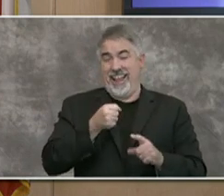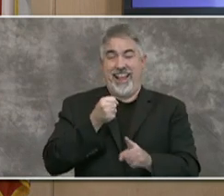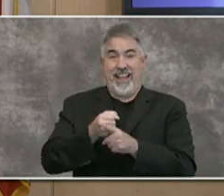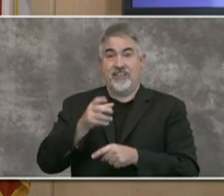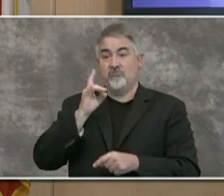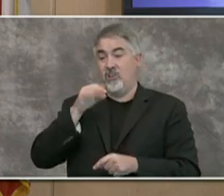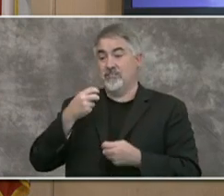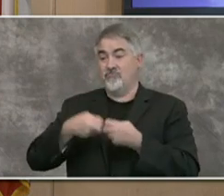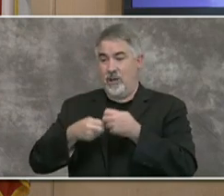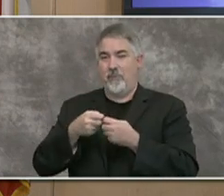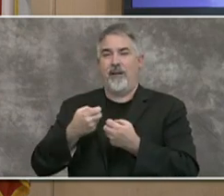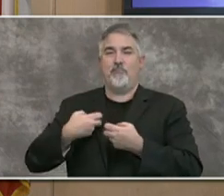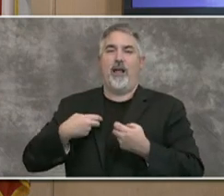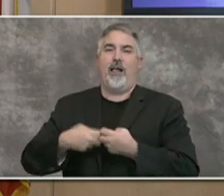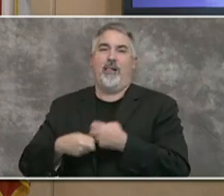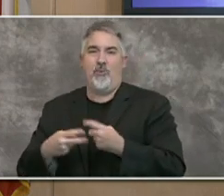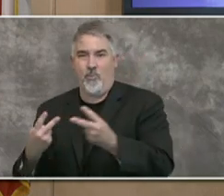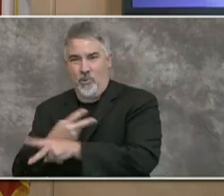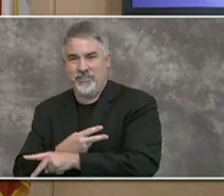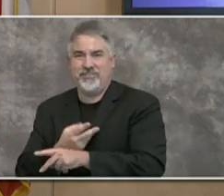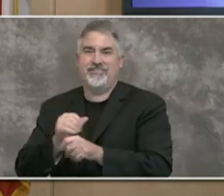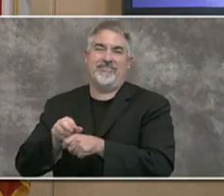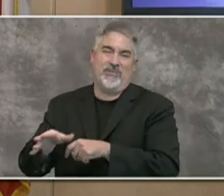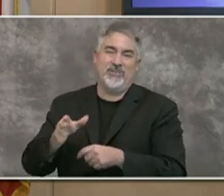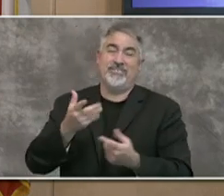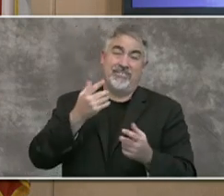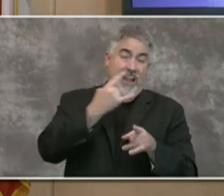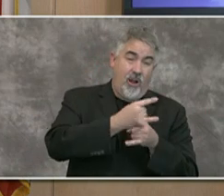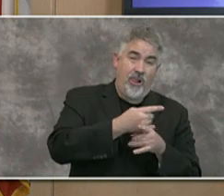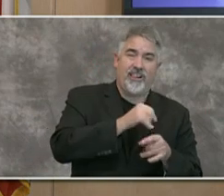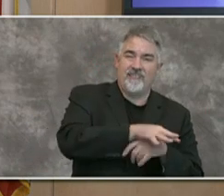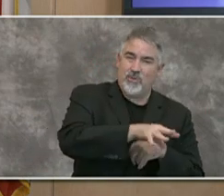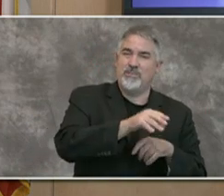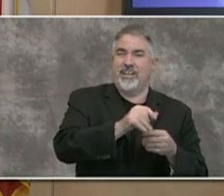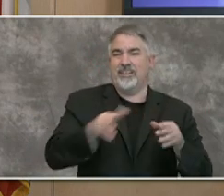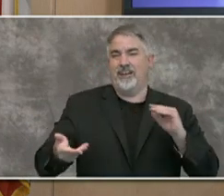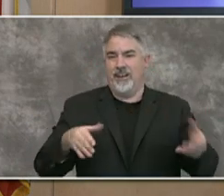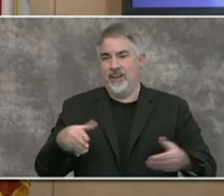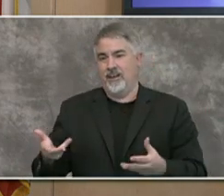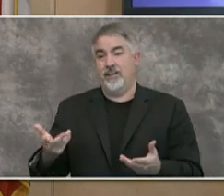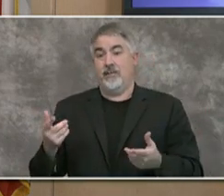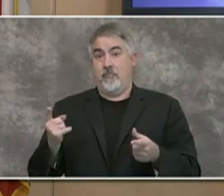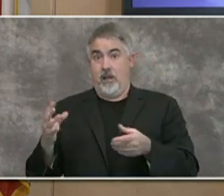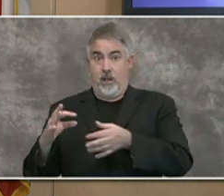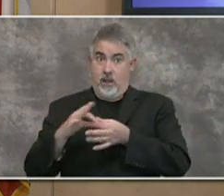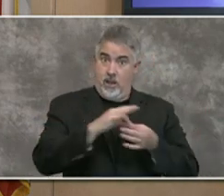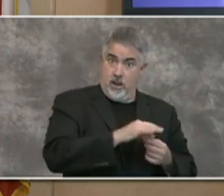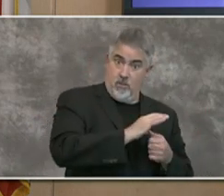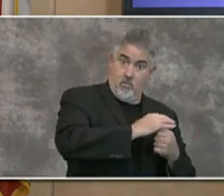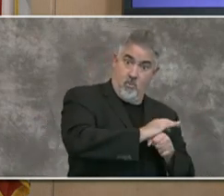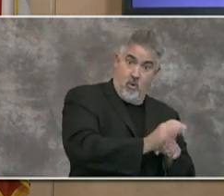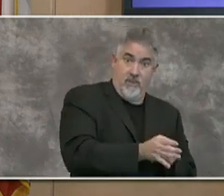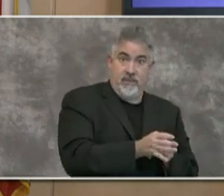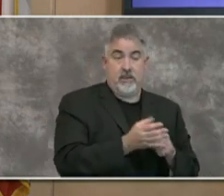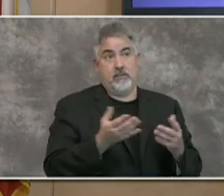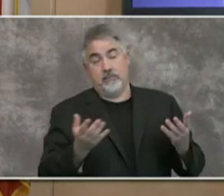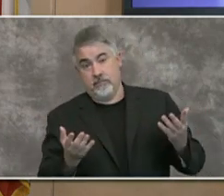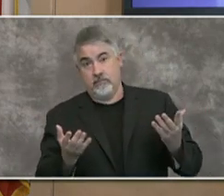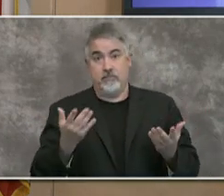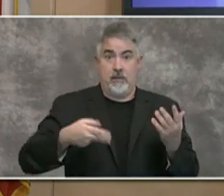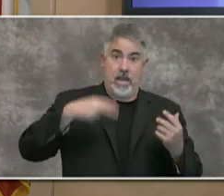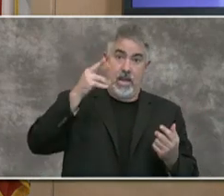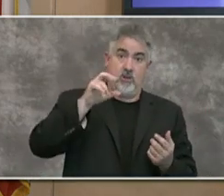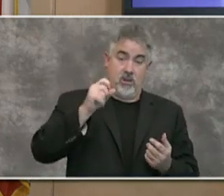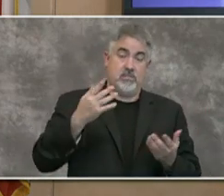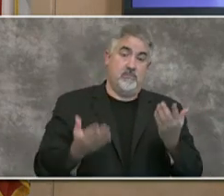from COVID-19. So I think it's natural to make those connections and think that that might place you at a higher risk, but we would have to